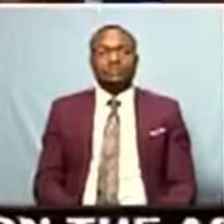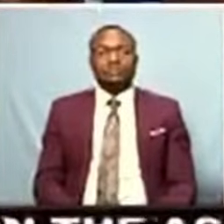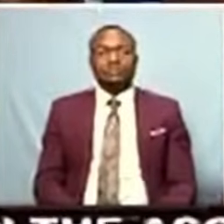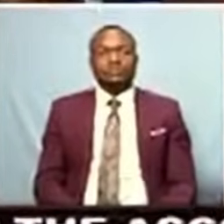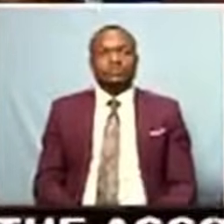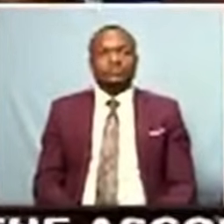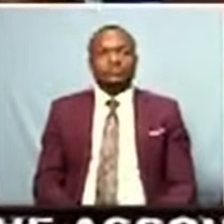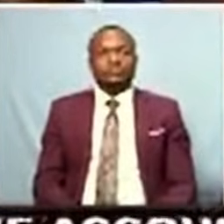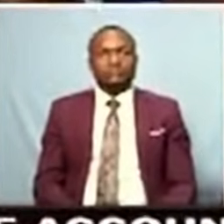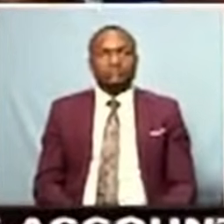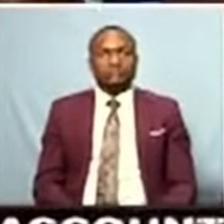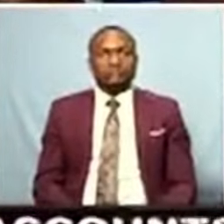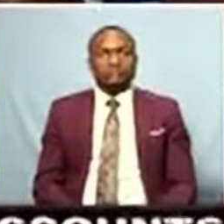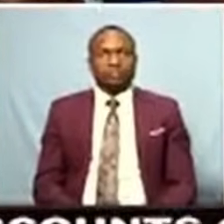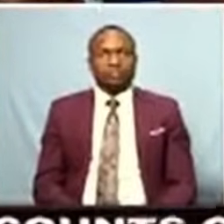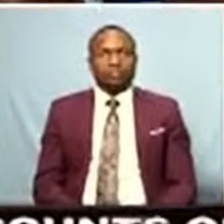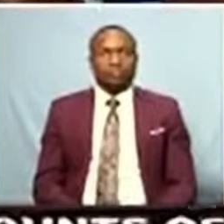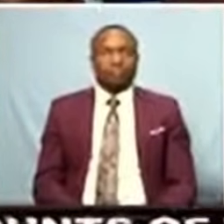The